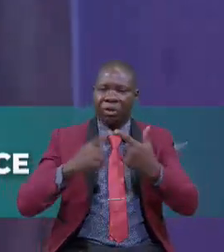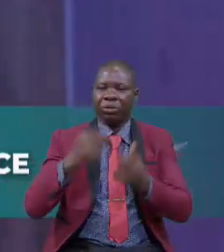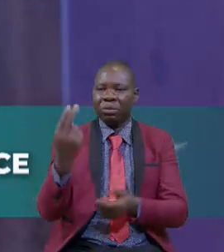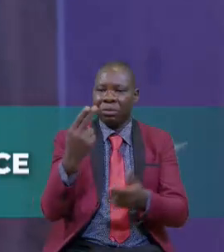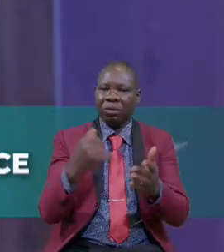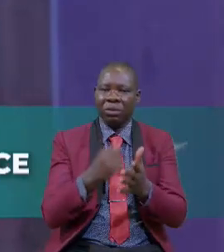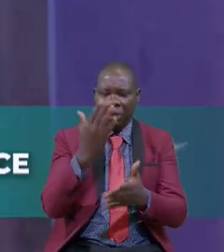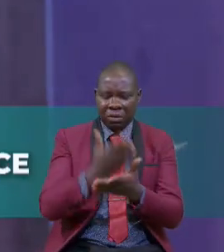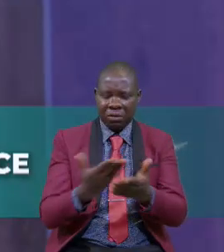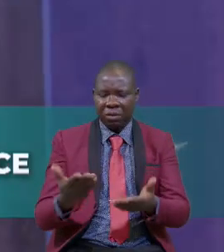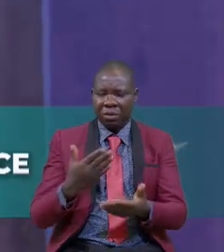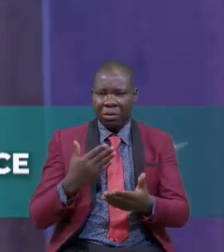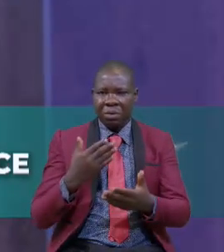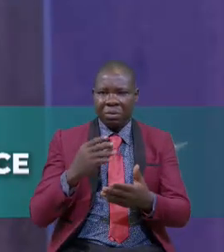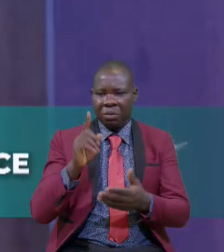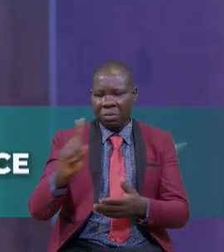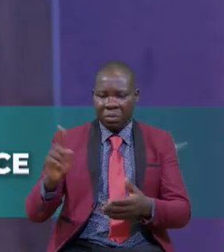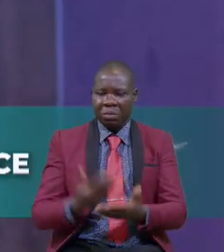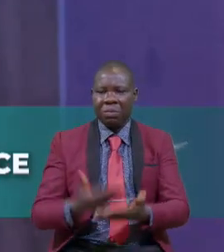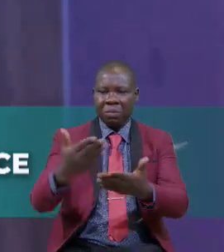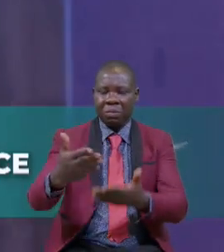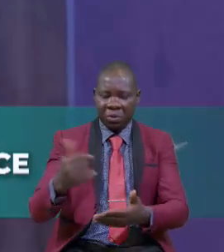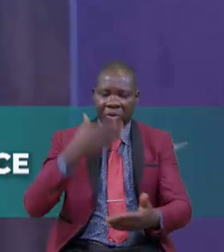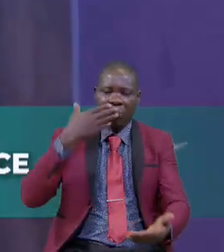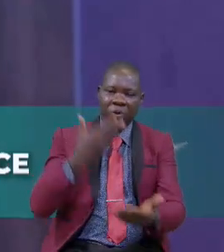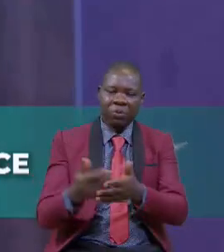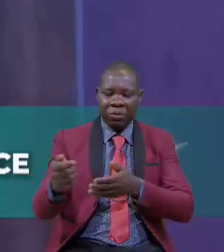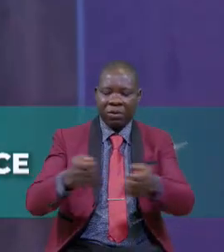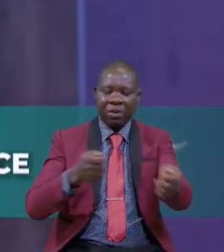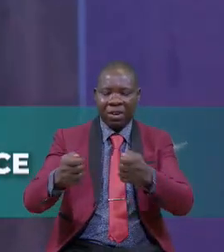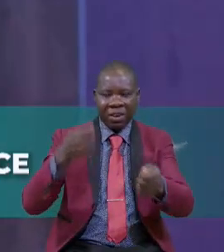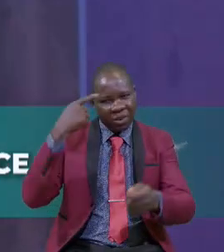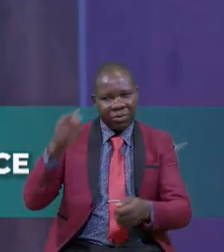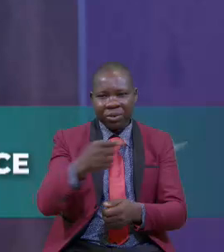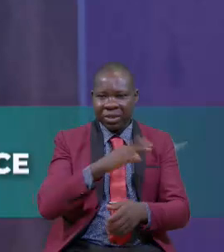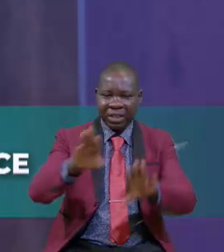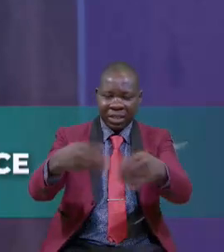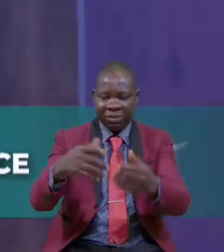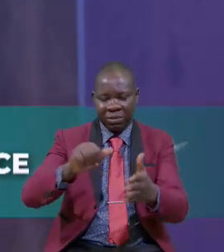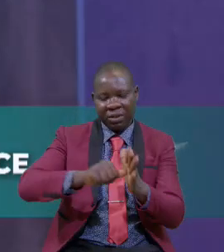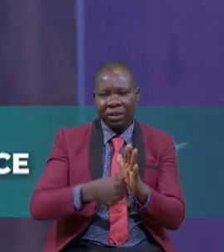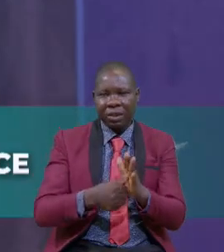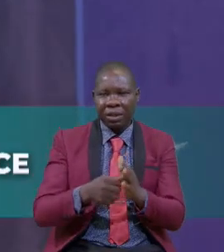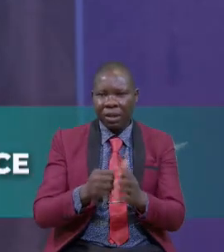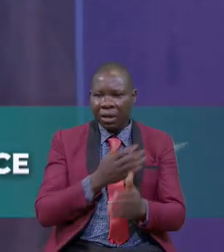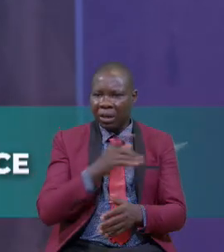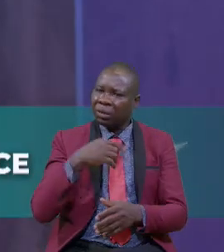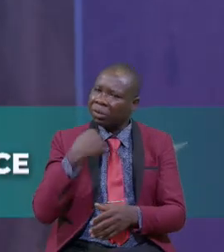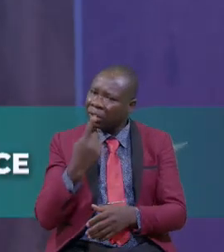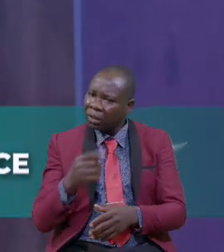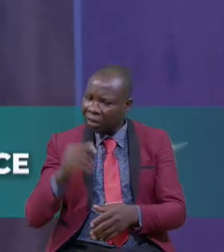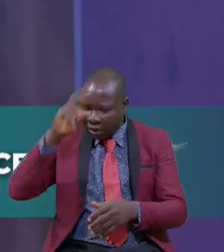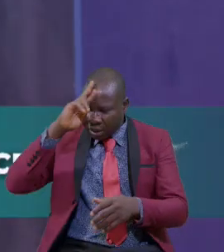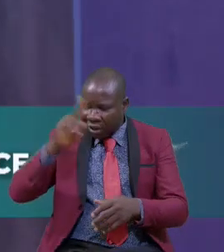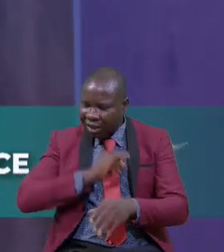good car for you and gave you the key. You say, sir, I don't know how to drive. He said, take